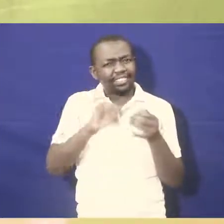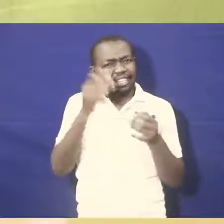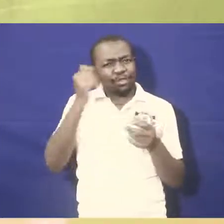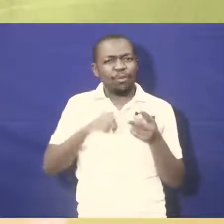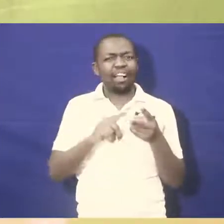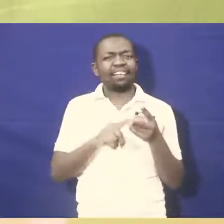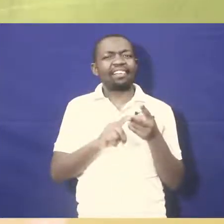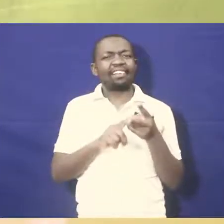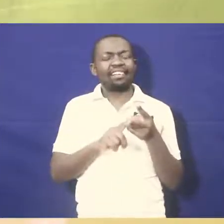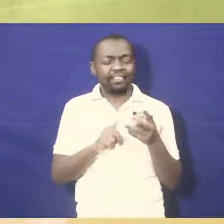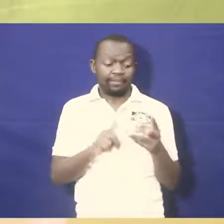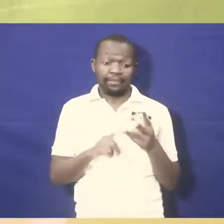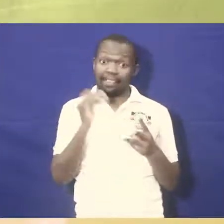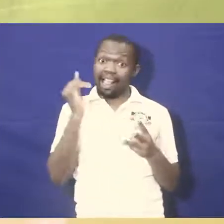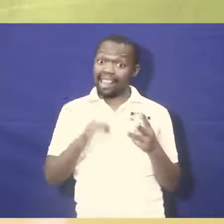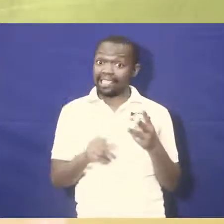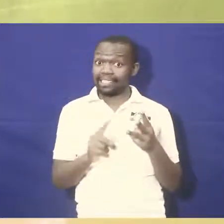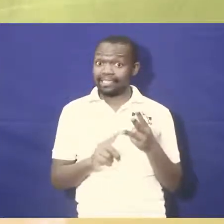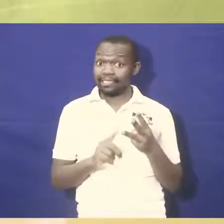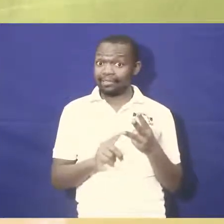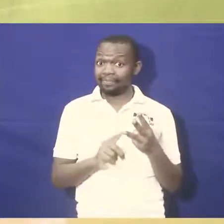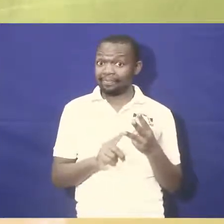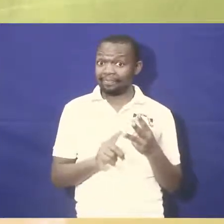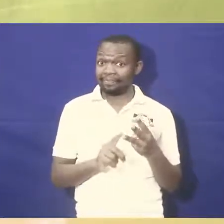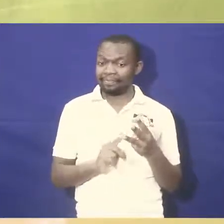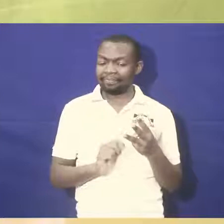Now, lastly, listen to this also.